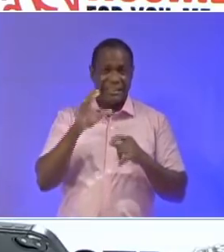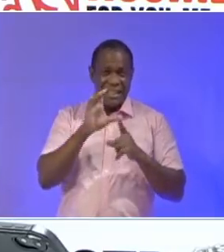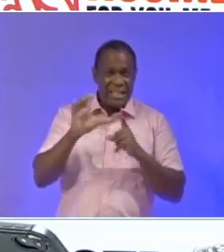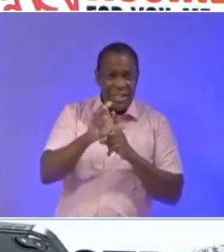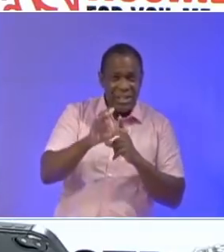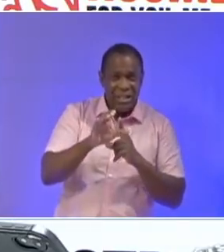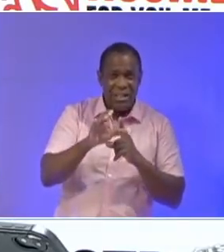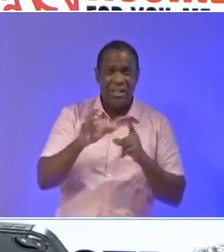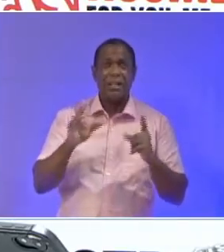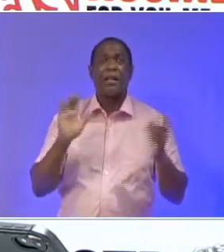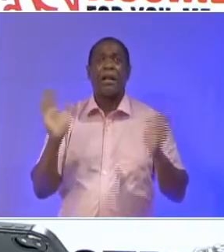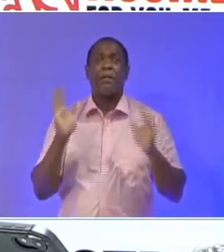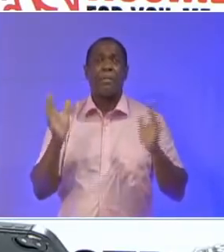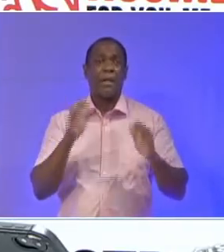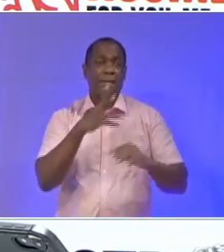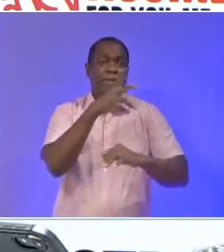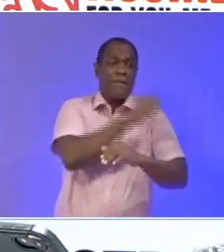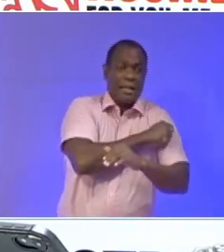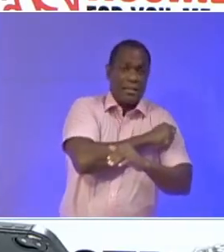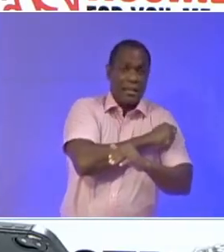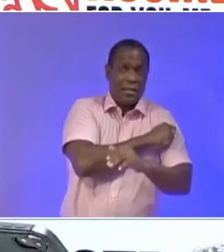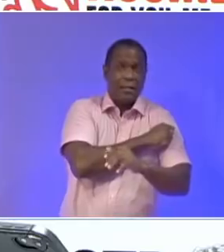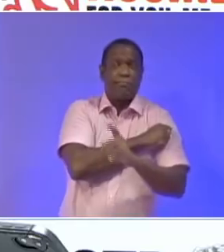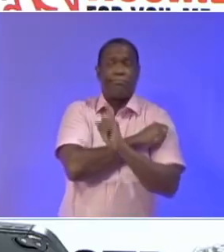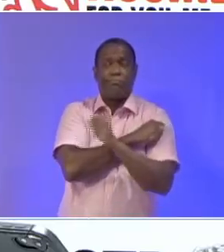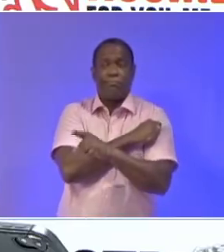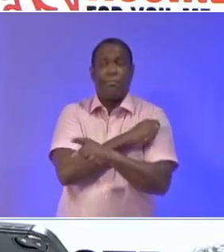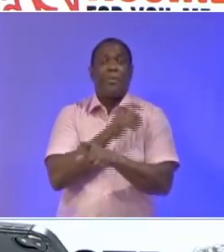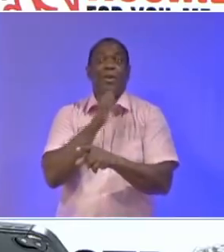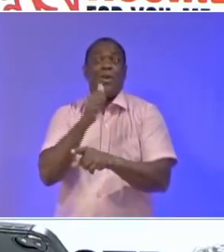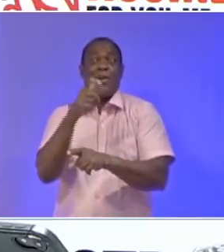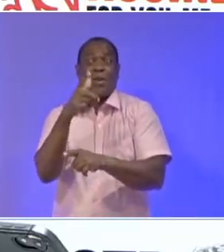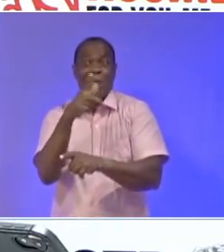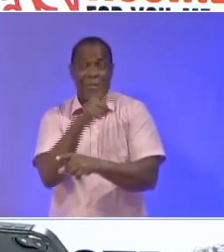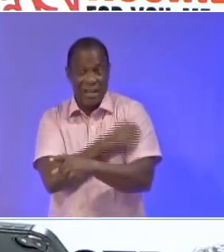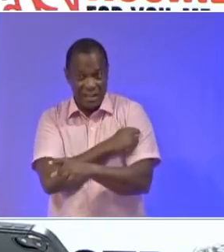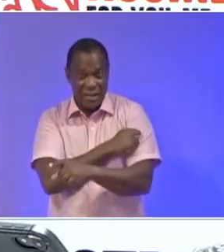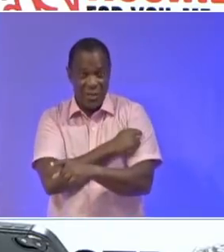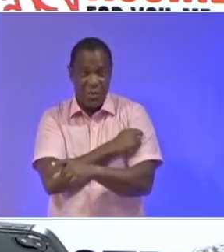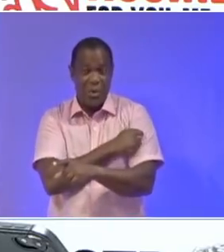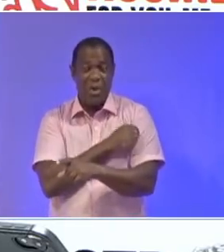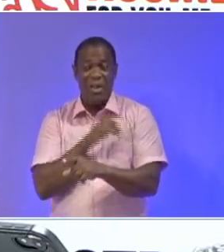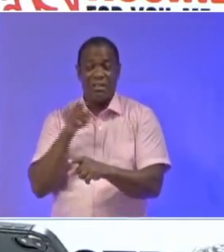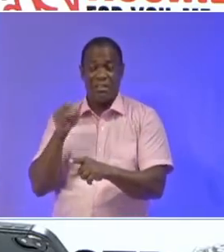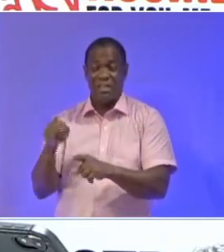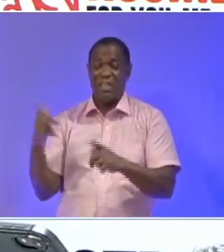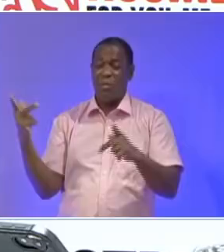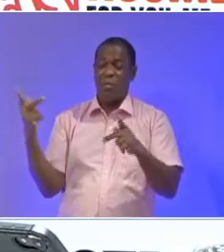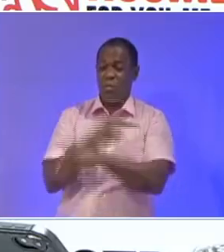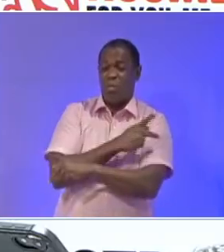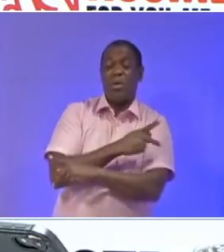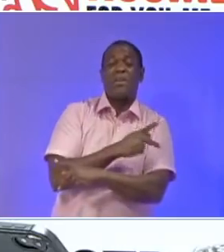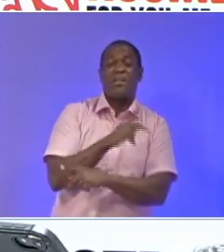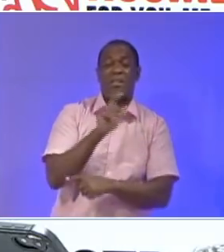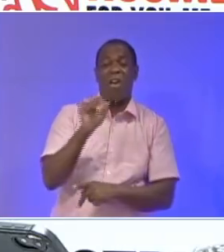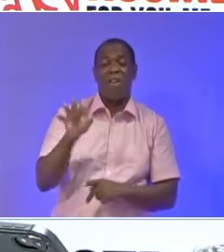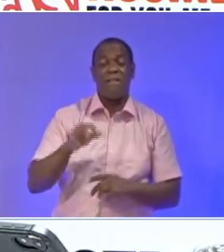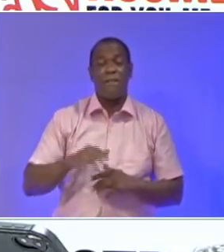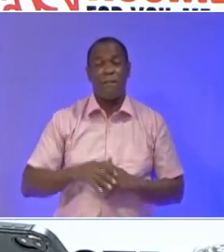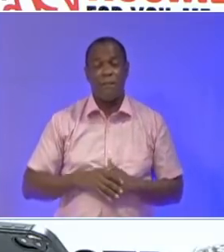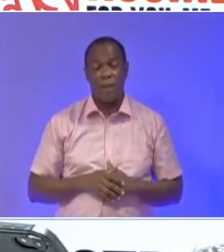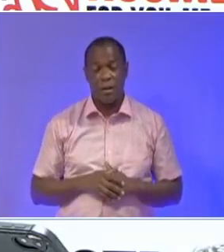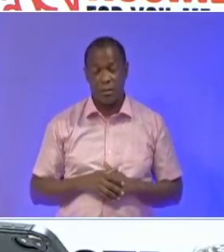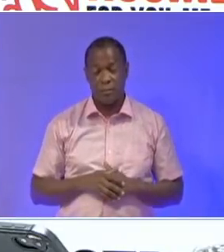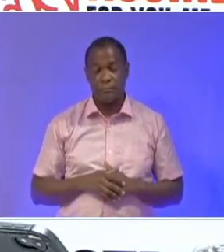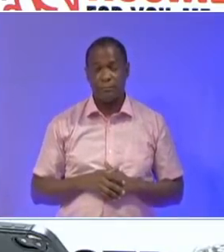is borne out by your level of oxygen requirements. Thank you very much for bringing that graphically to us this morning. It's my duty